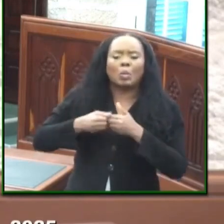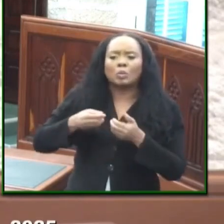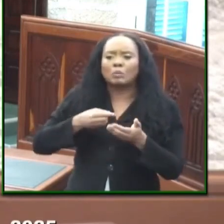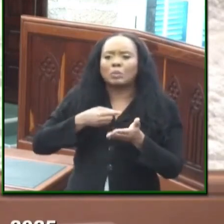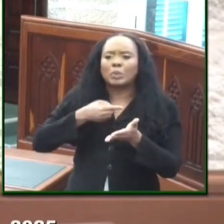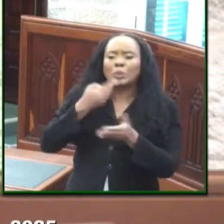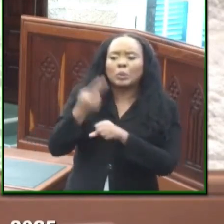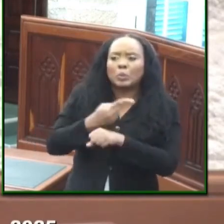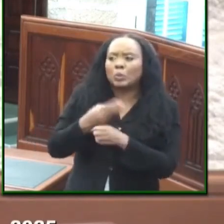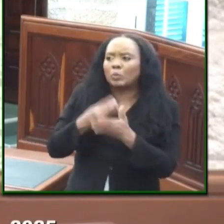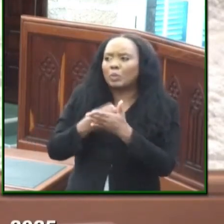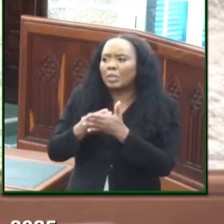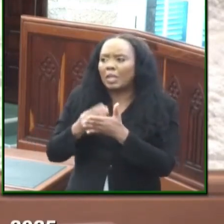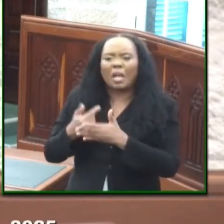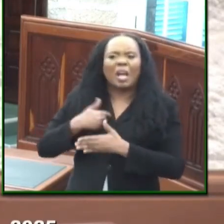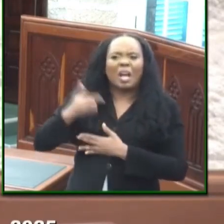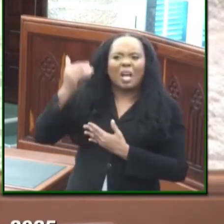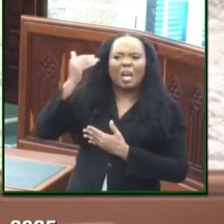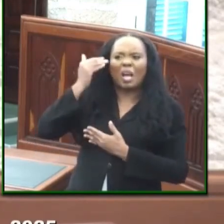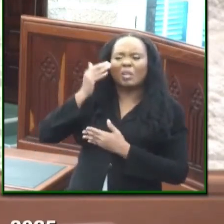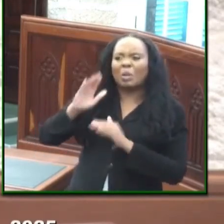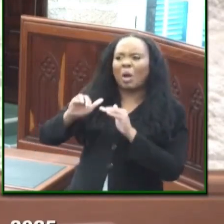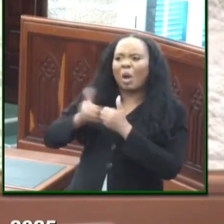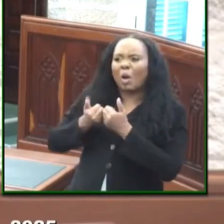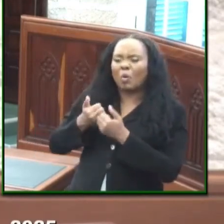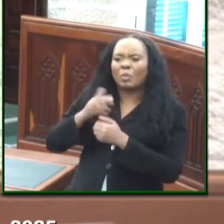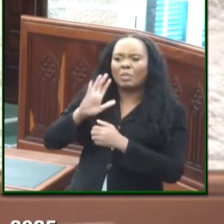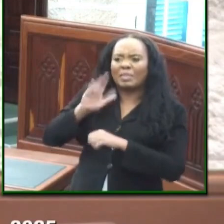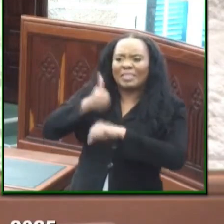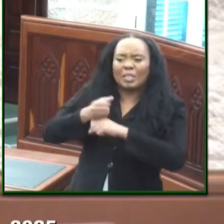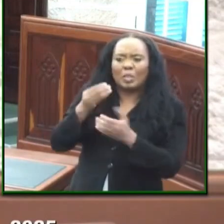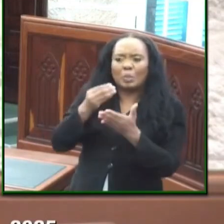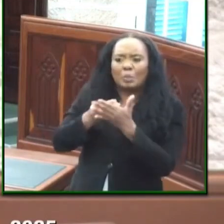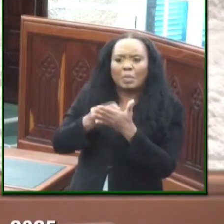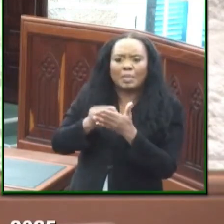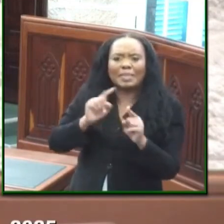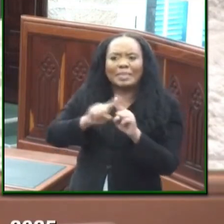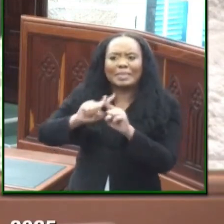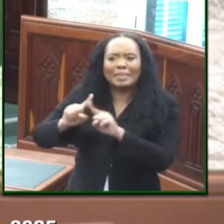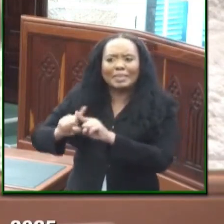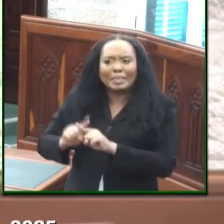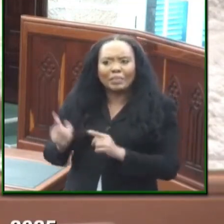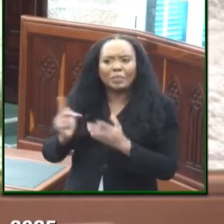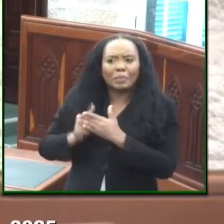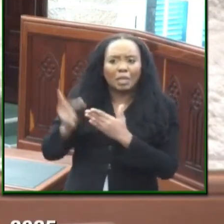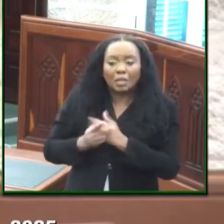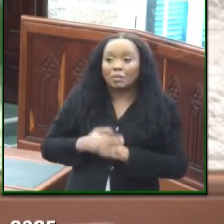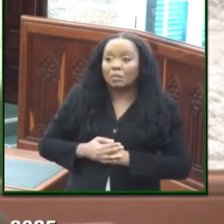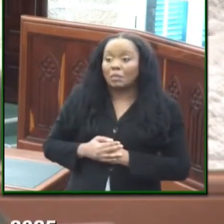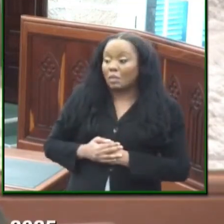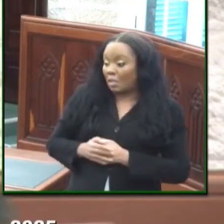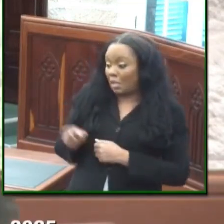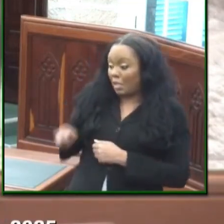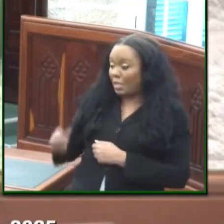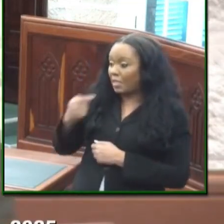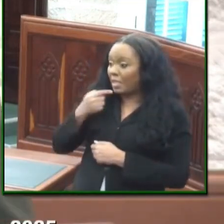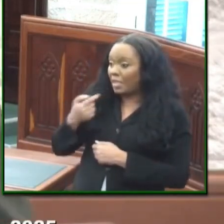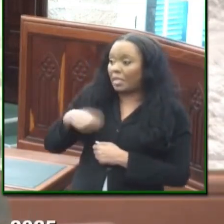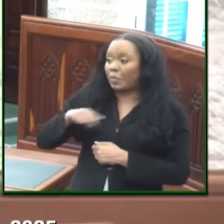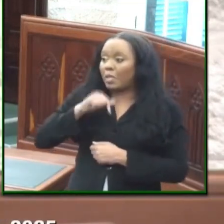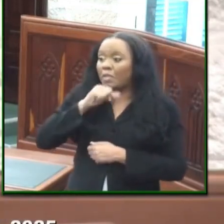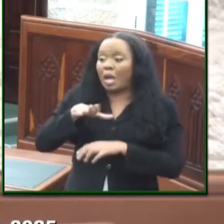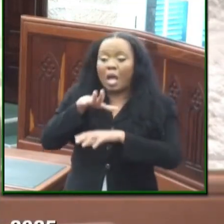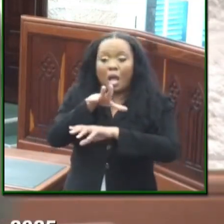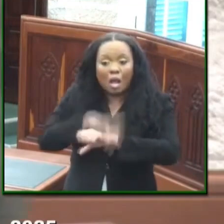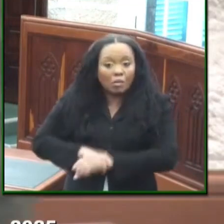I underline exclusive, because the member would like you to feel that we try out lock and liquor. Lock and liquor still in there. What we are saying is not